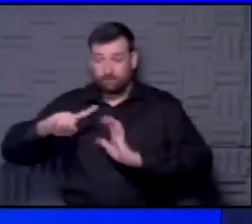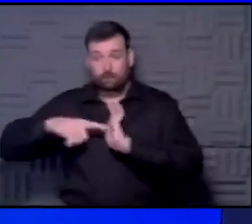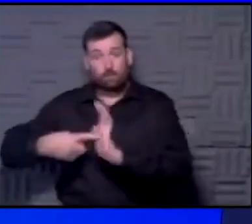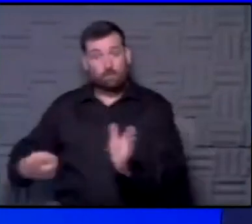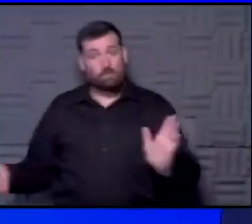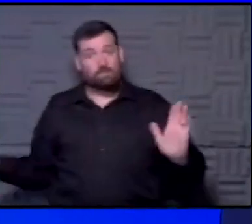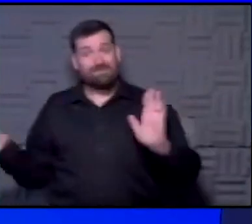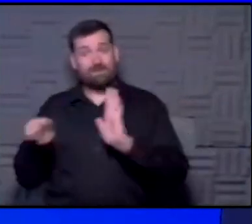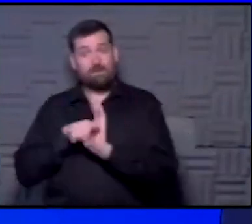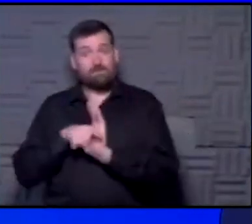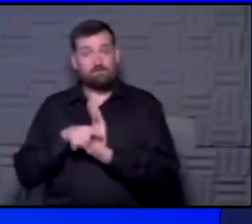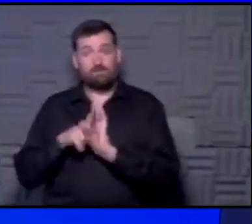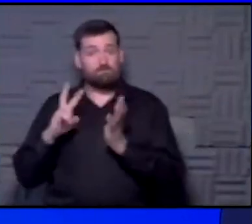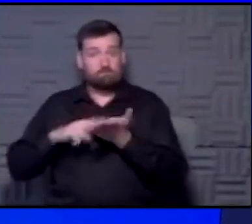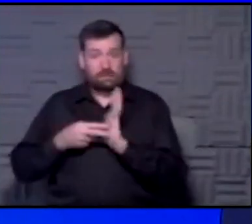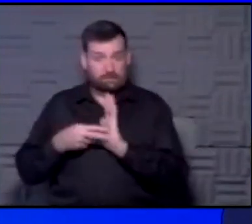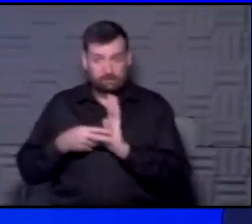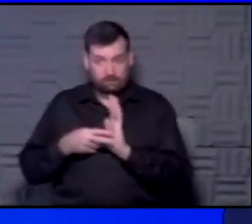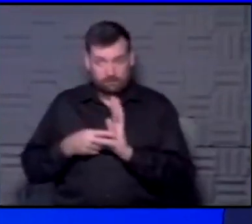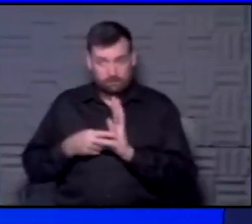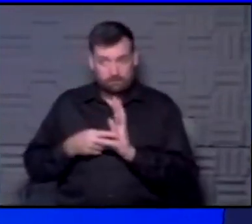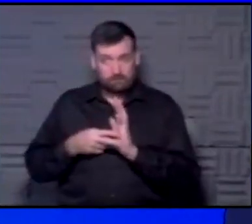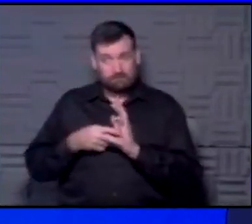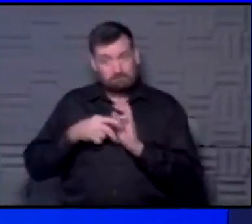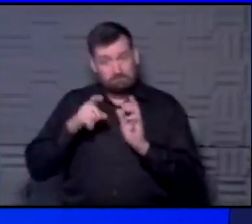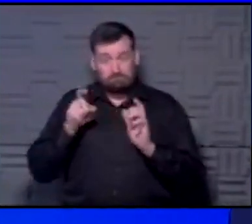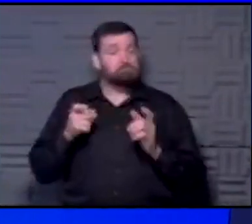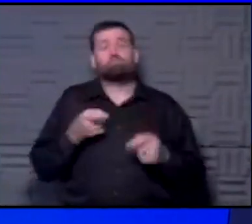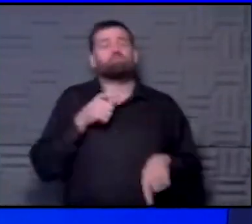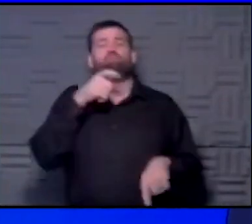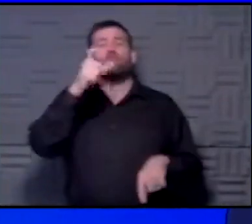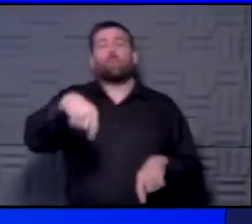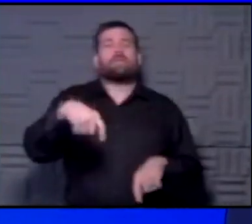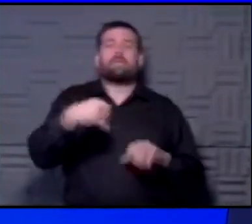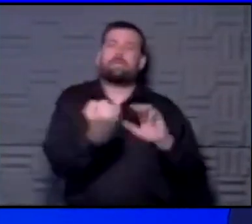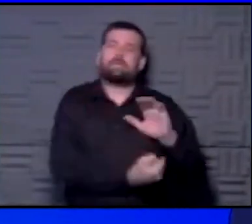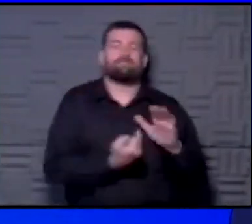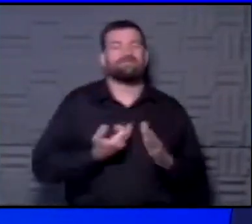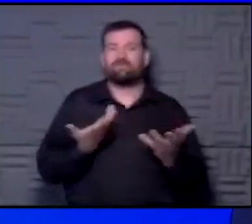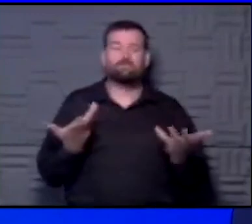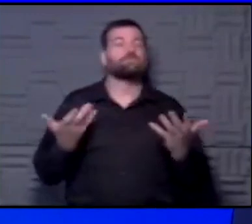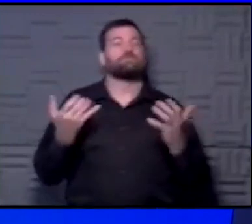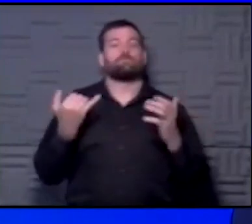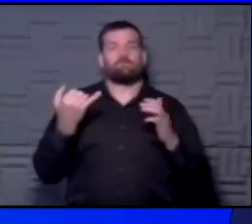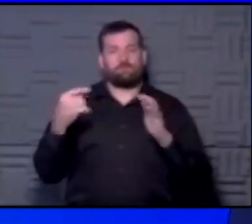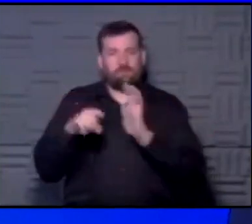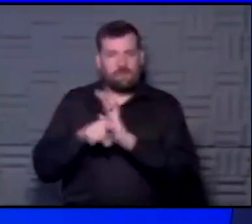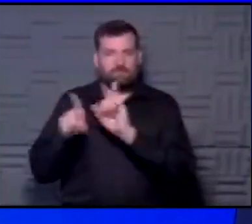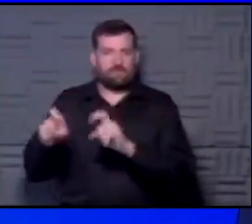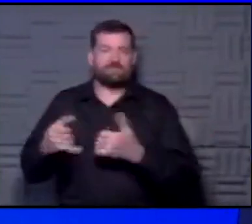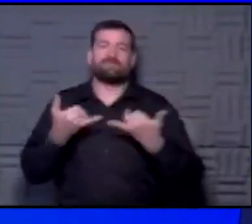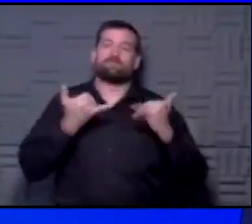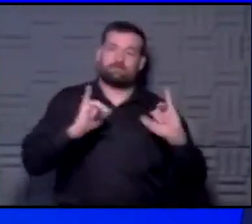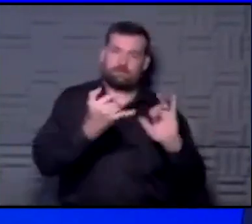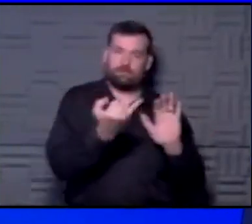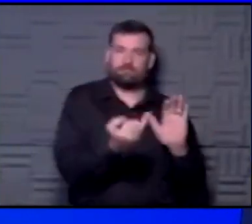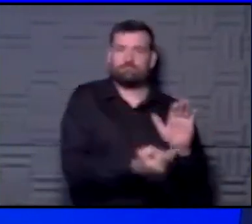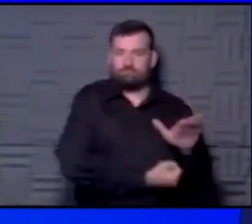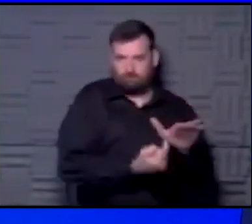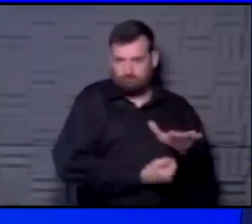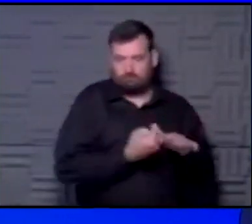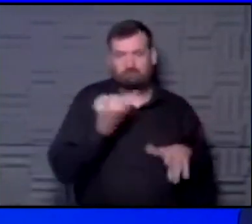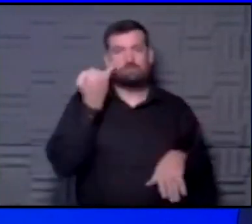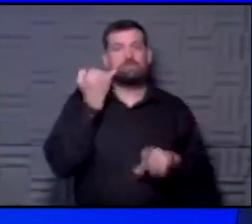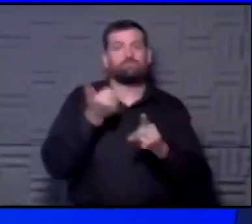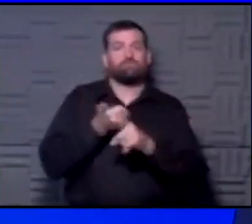not rule out that you still have to be in quarantine. So even with a negative test, you have to continue your quarantine if you're the contact